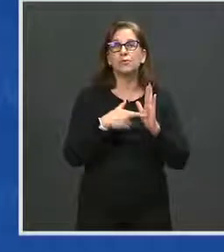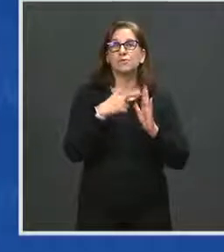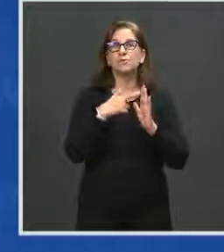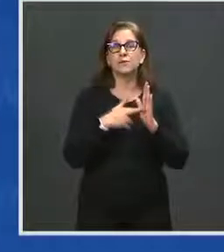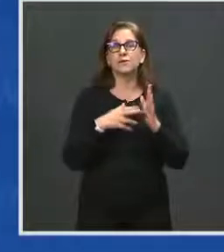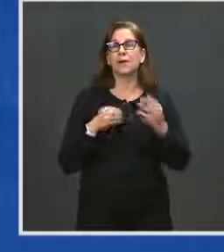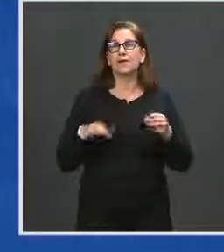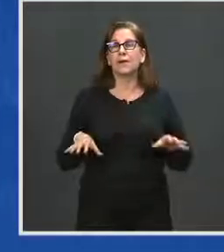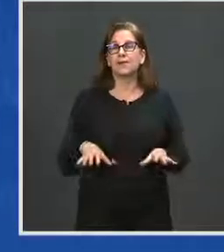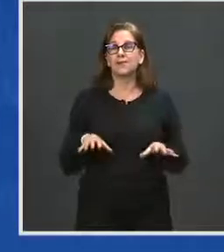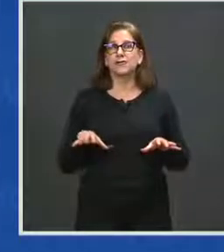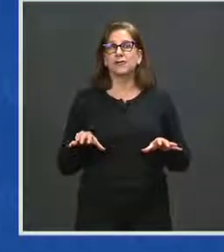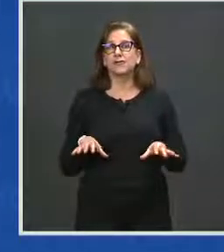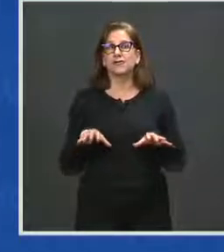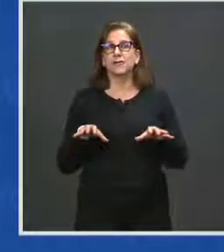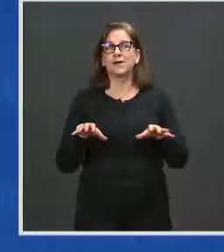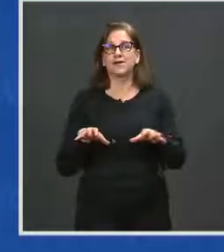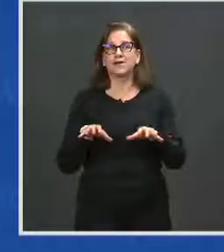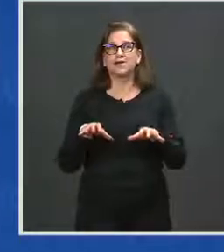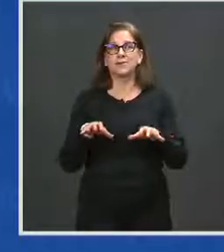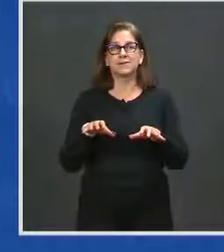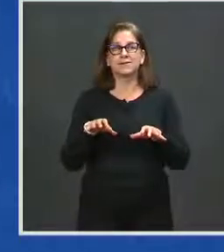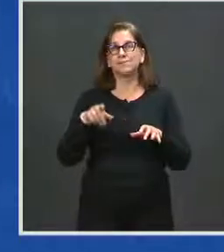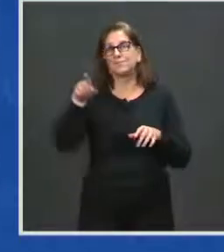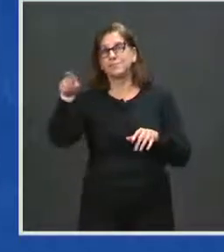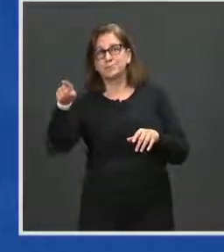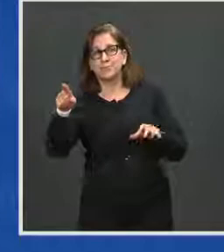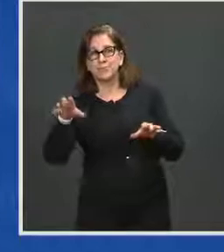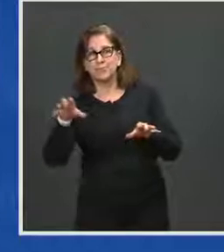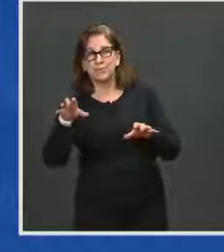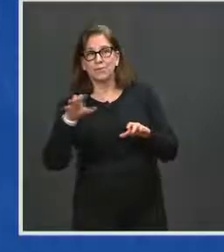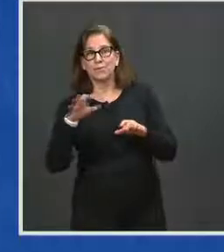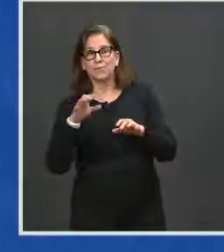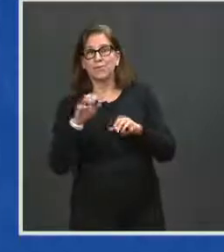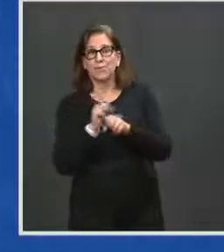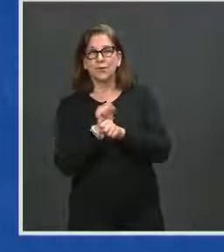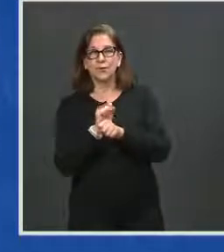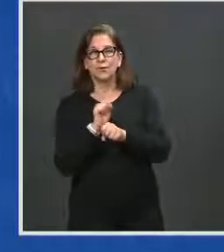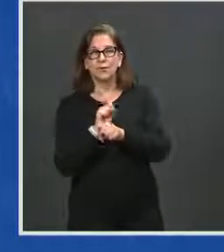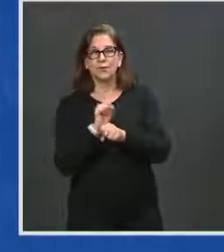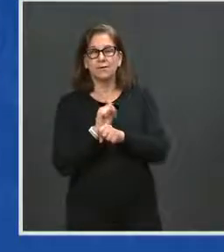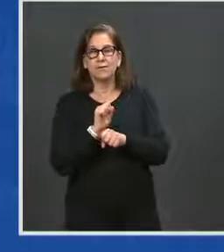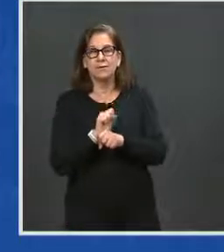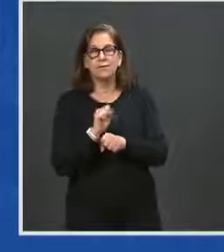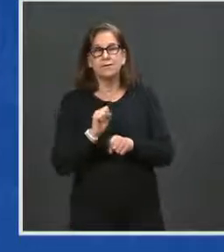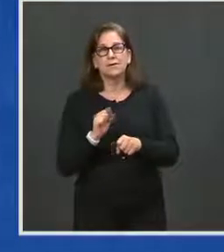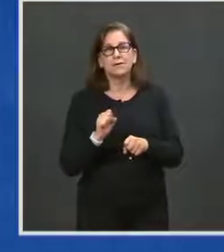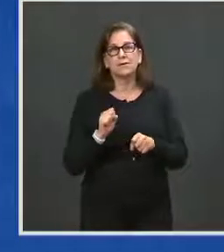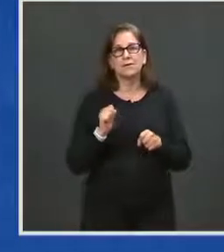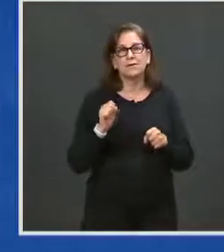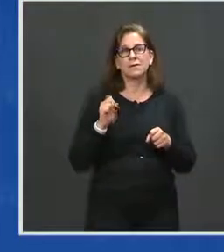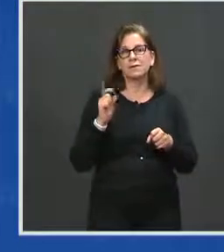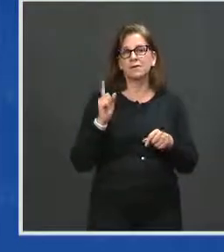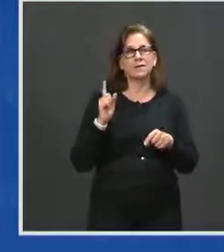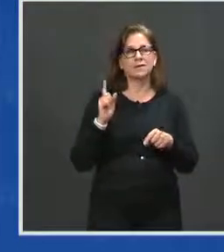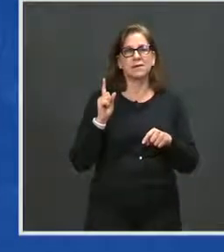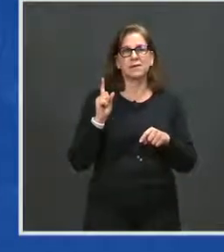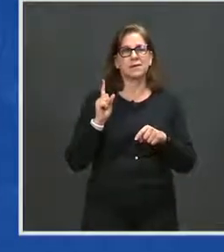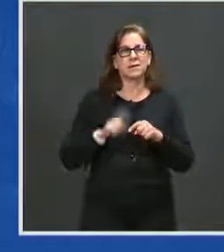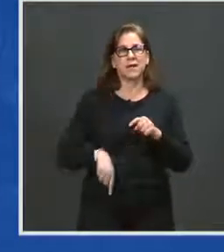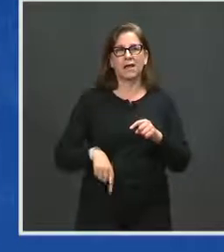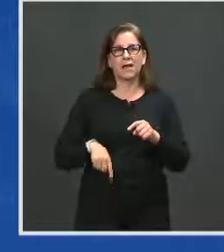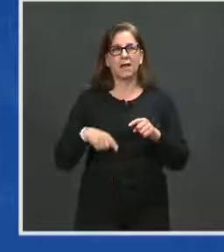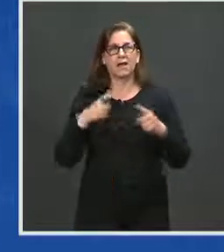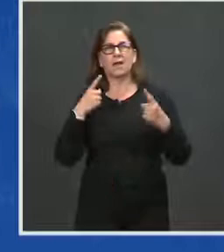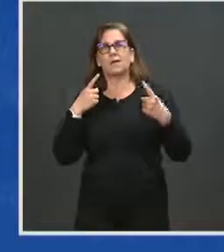enforcement work the department does with respect to illegal guns can be effectively carried out without strong leadership. That